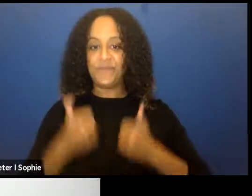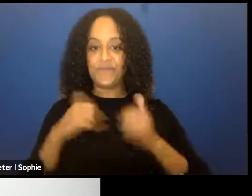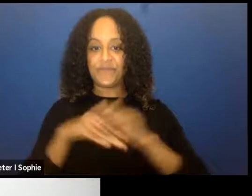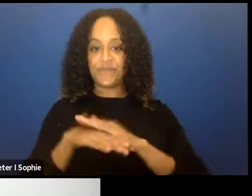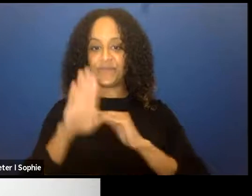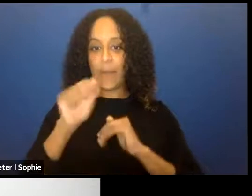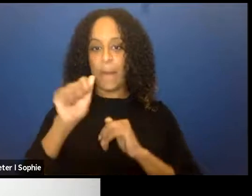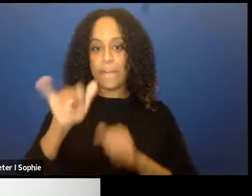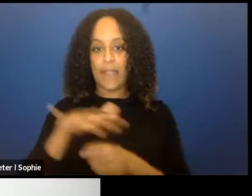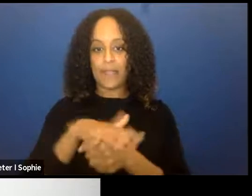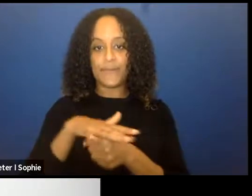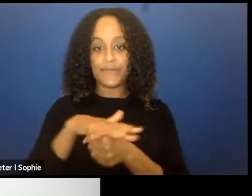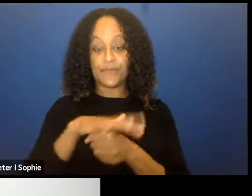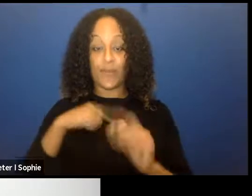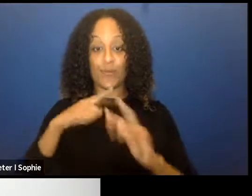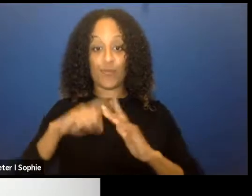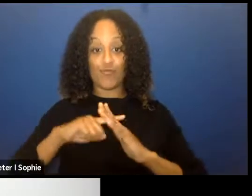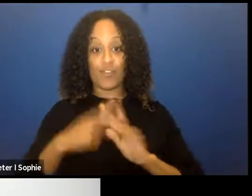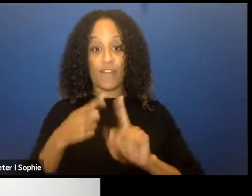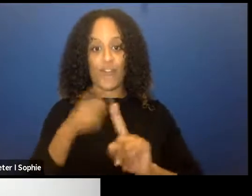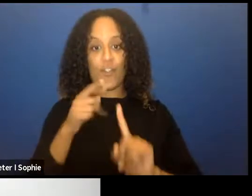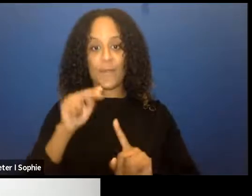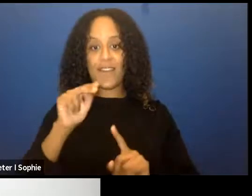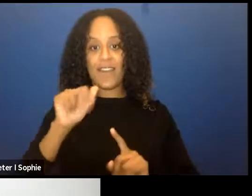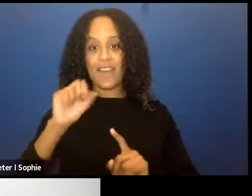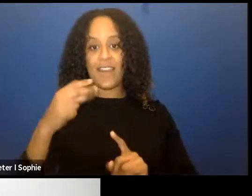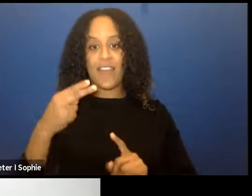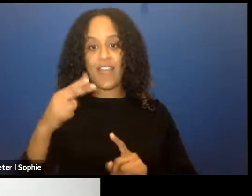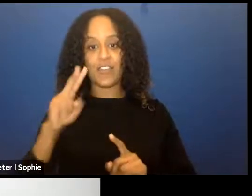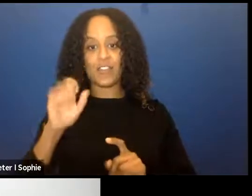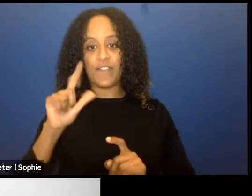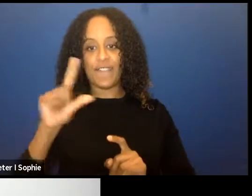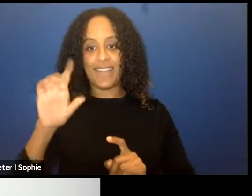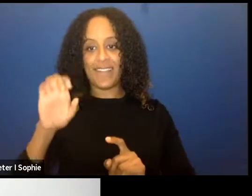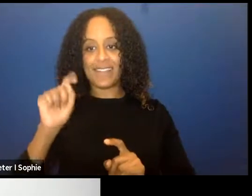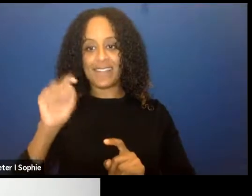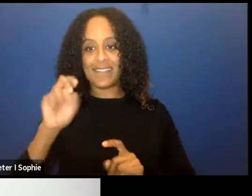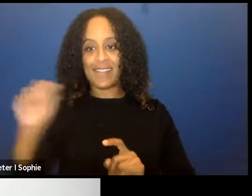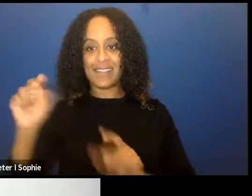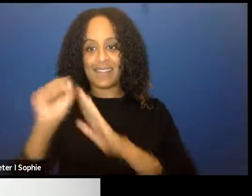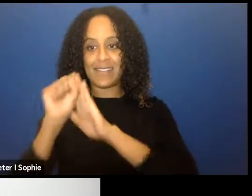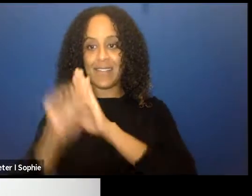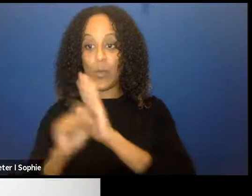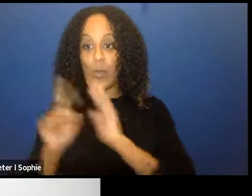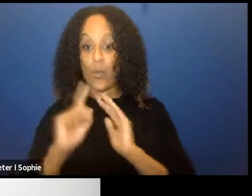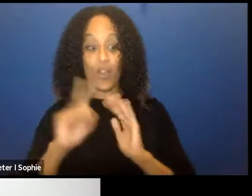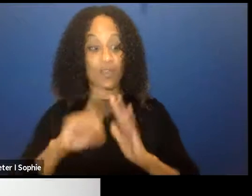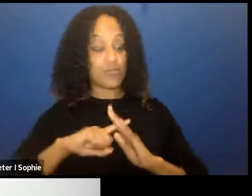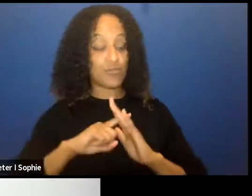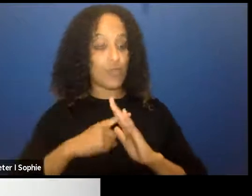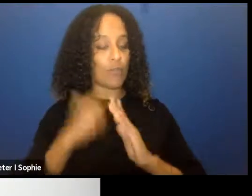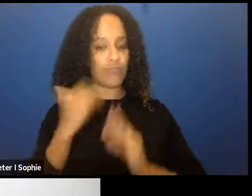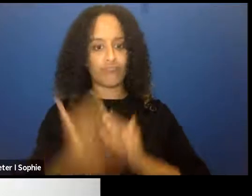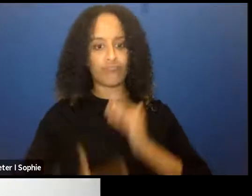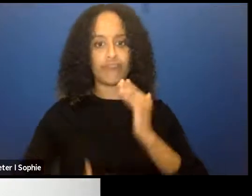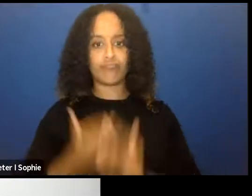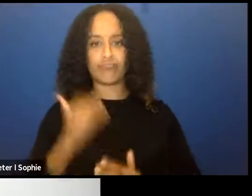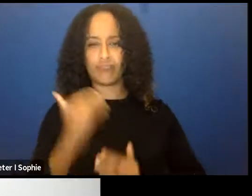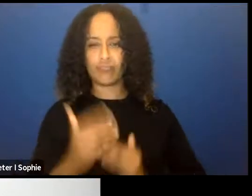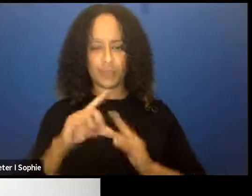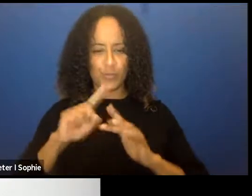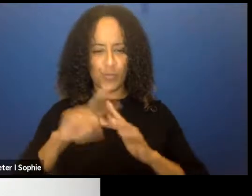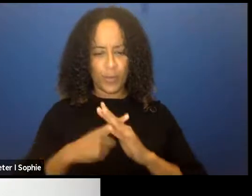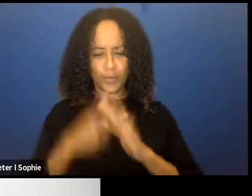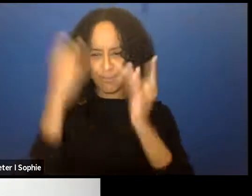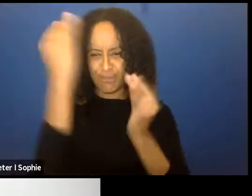Area, but I'm originally from Nashville, Tennessee. And I got my start kind of thinking about all things